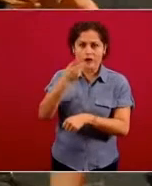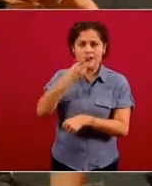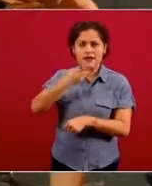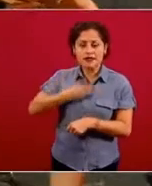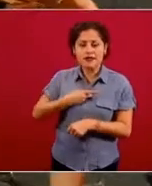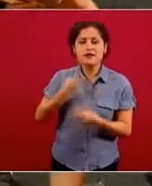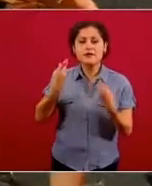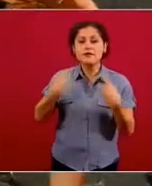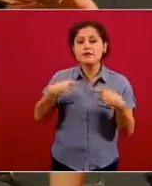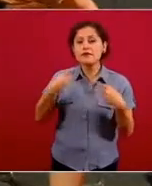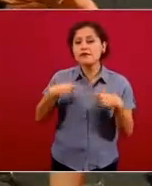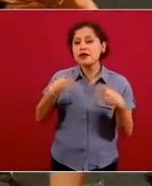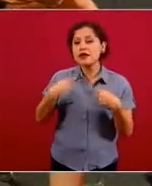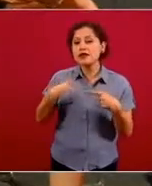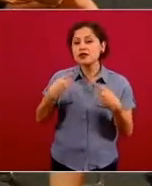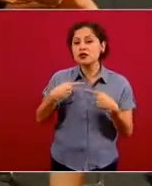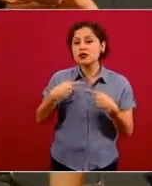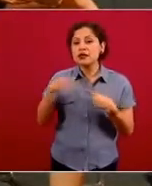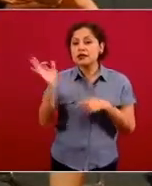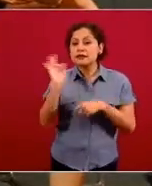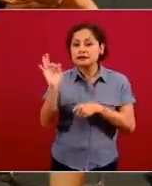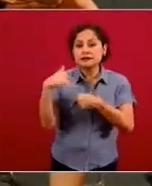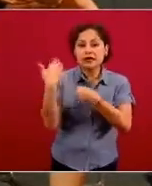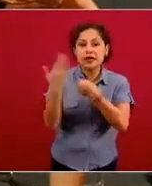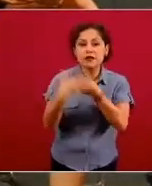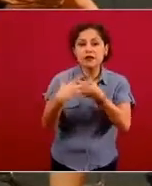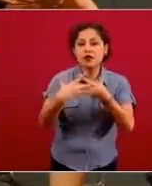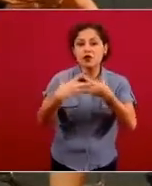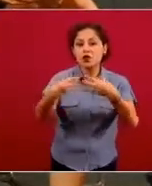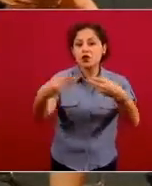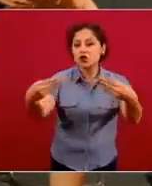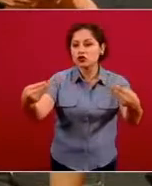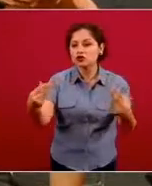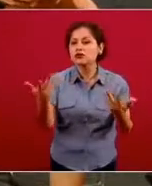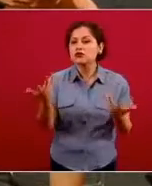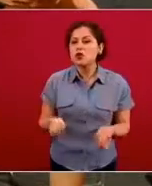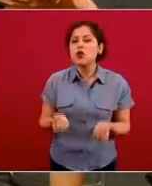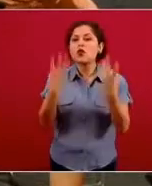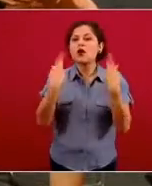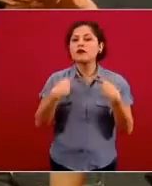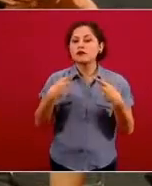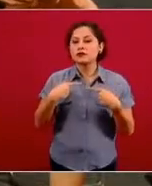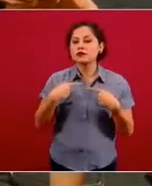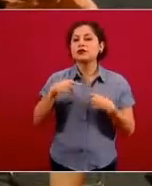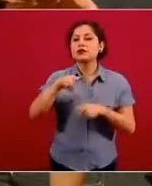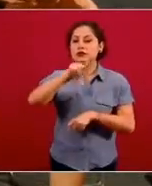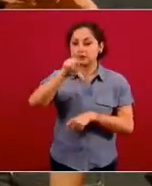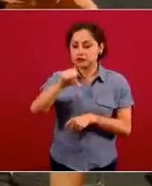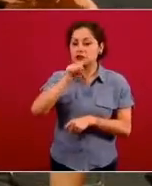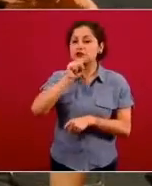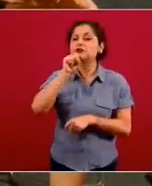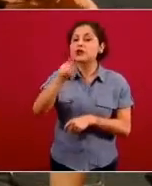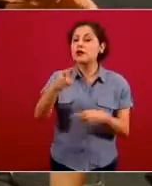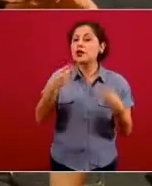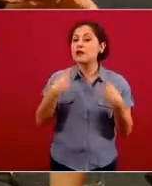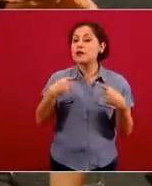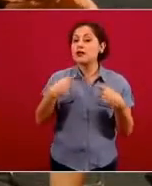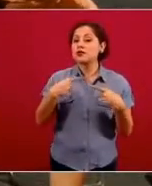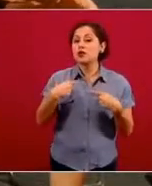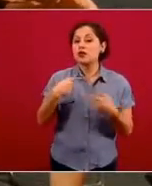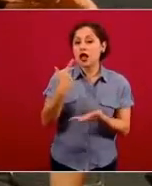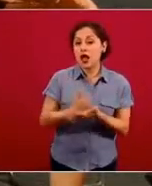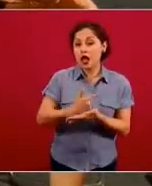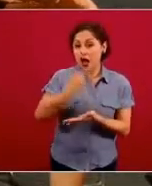much to us about, if you can update the number of people who could contract COVID, the quantity of people